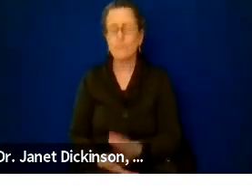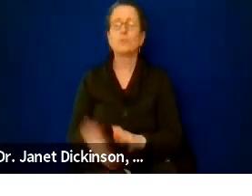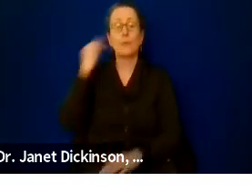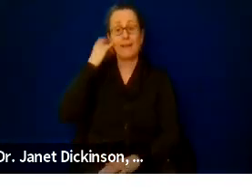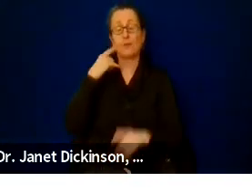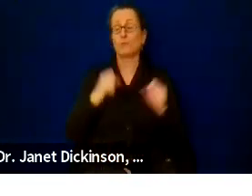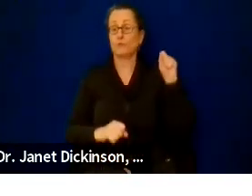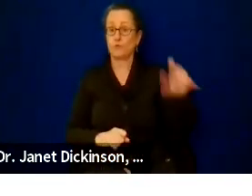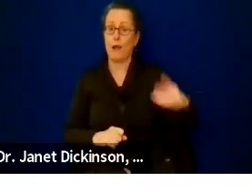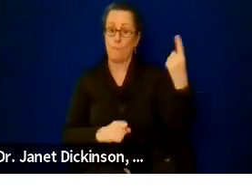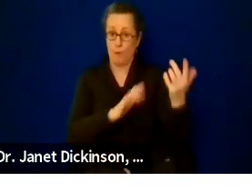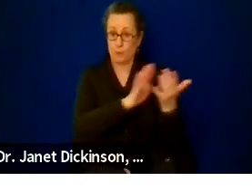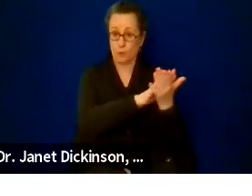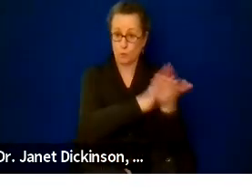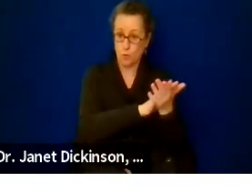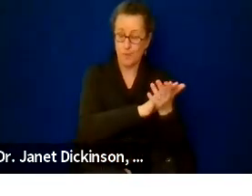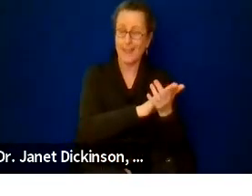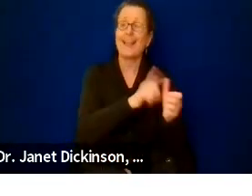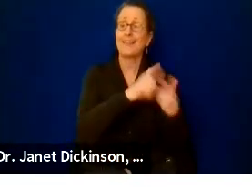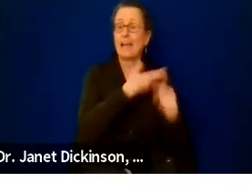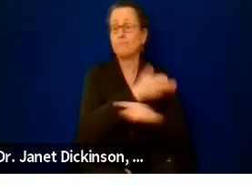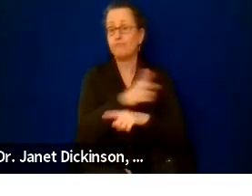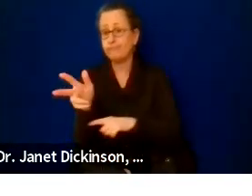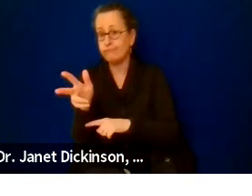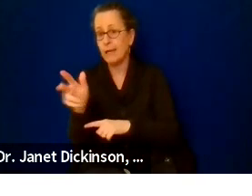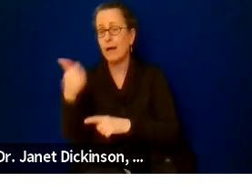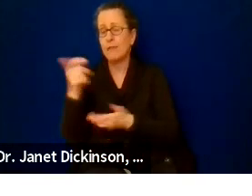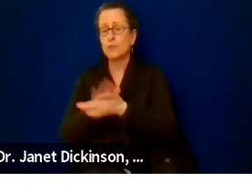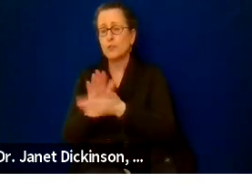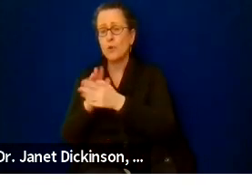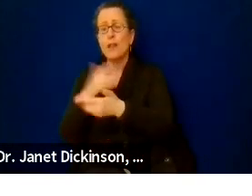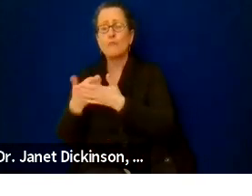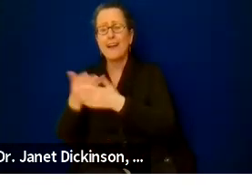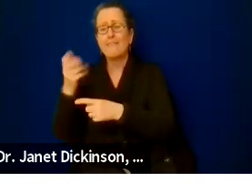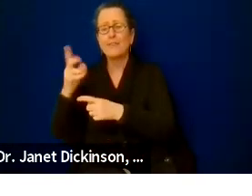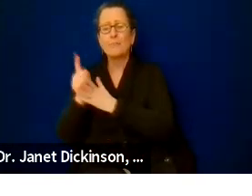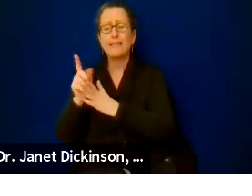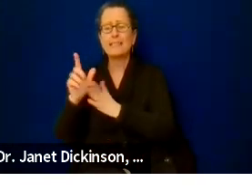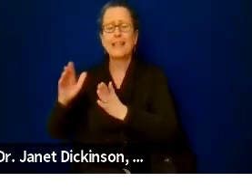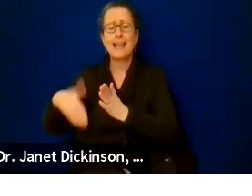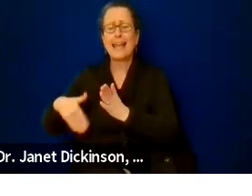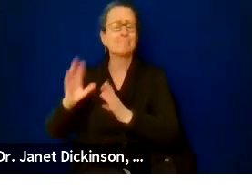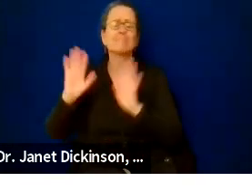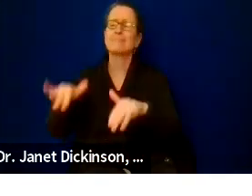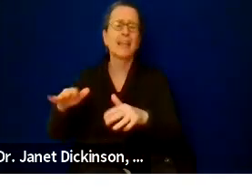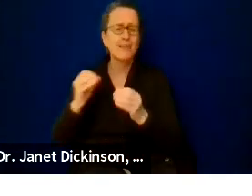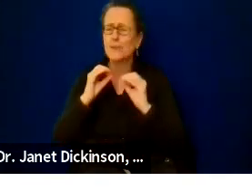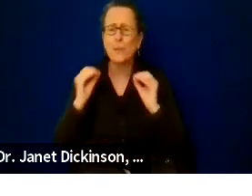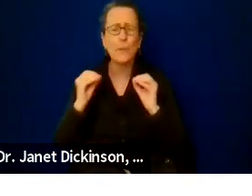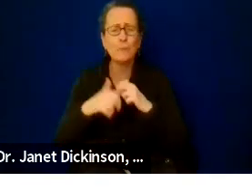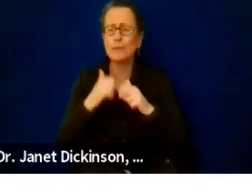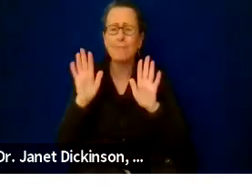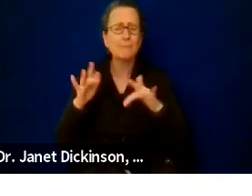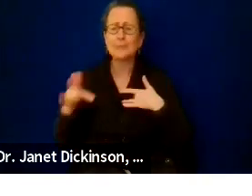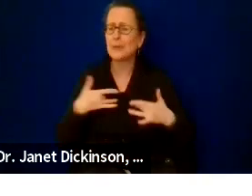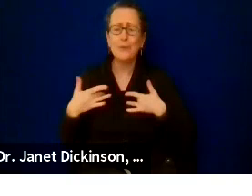minutes late getting to the next school, it shouldn't be really a problem. That'll be, somebody will be there to greet your child and make sure that your child gets